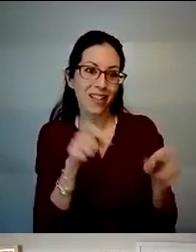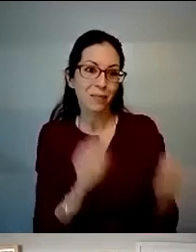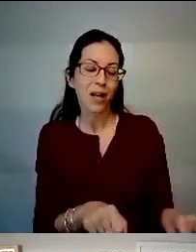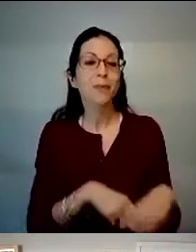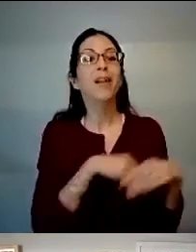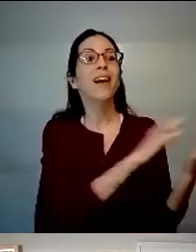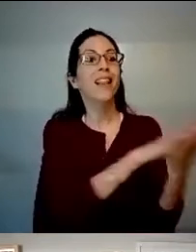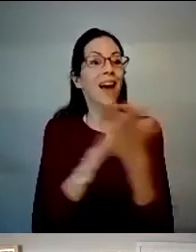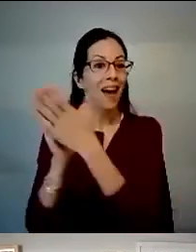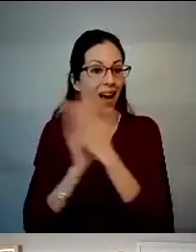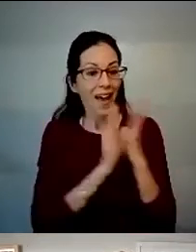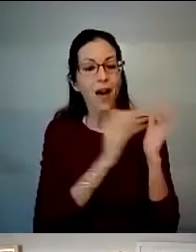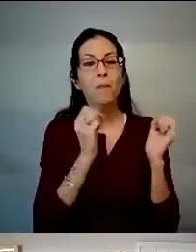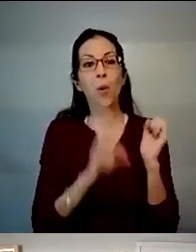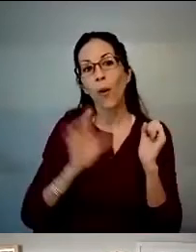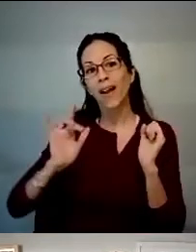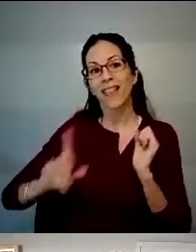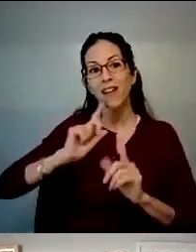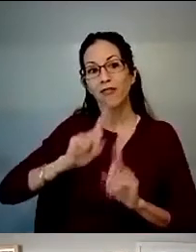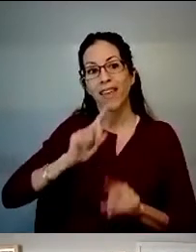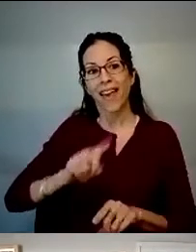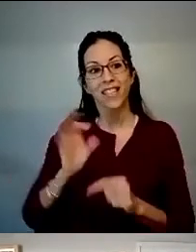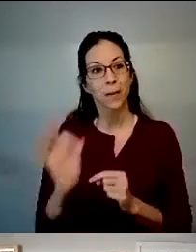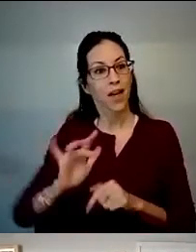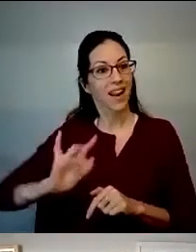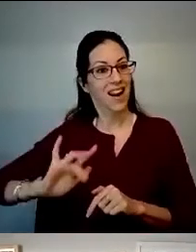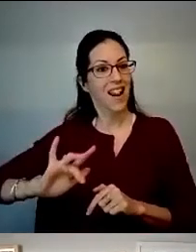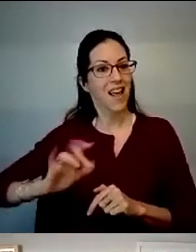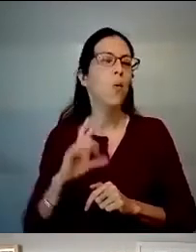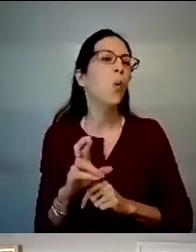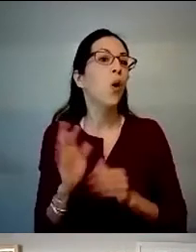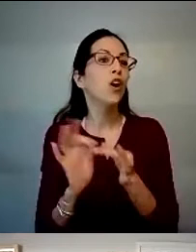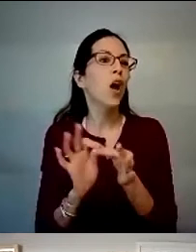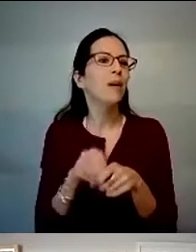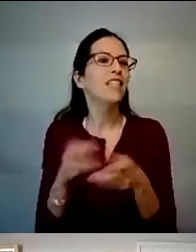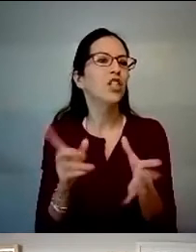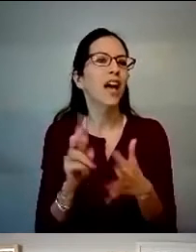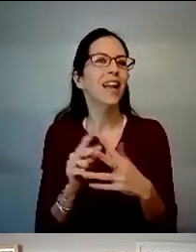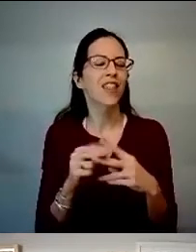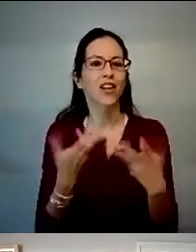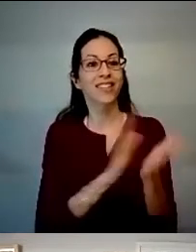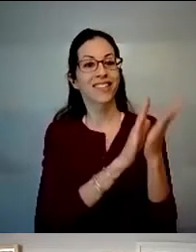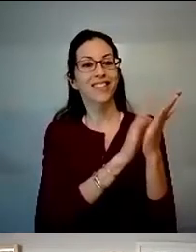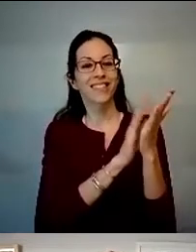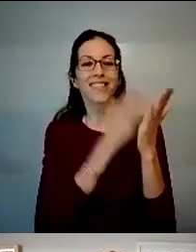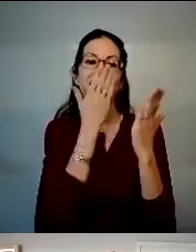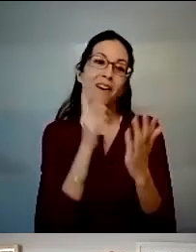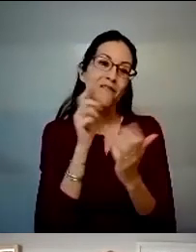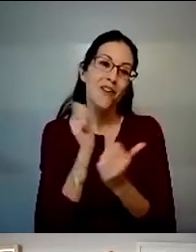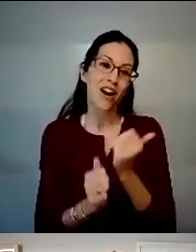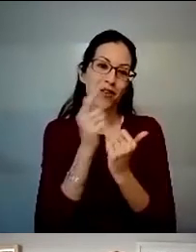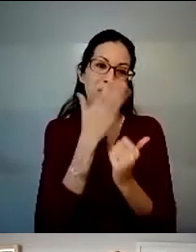or offering comments in the chat. Feel free to unmute yourselves for this. Thanks. Thank you to everybody. Thanks, Adam